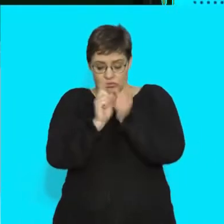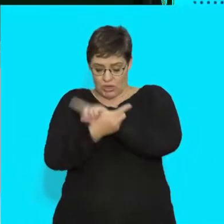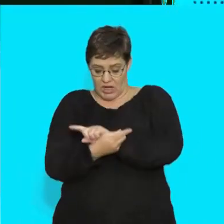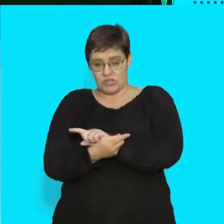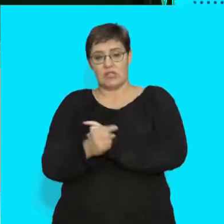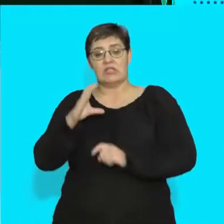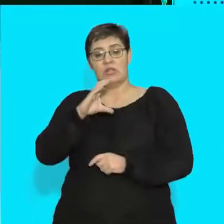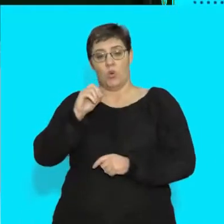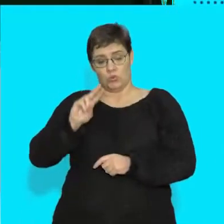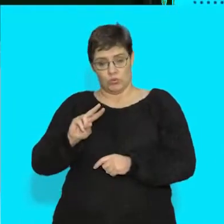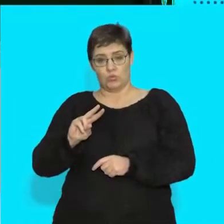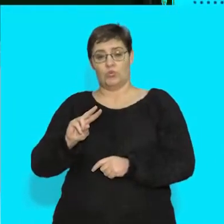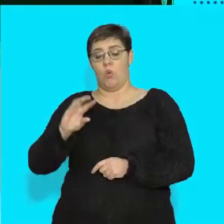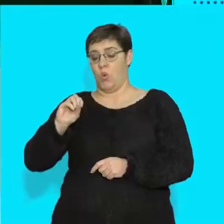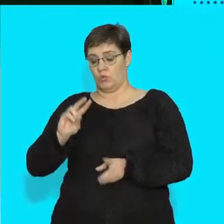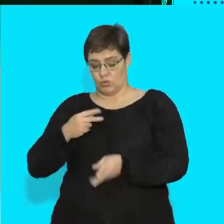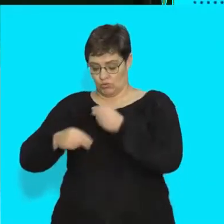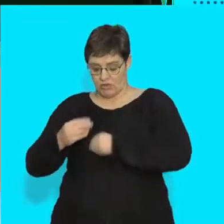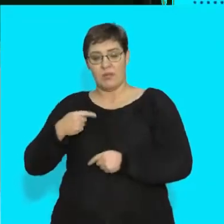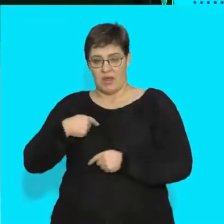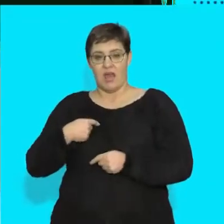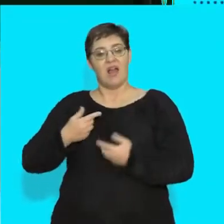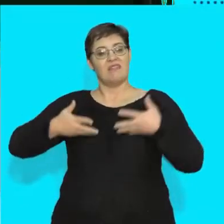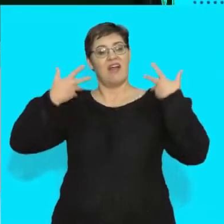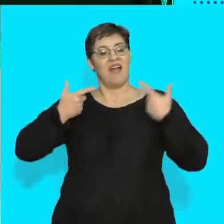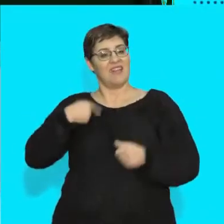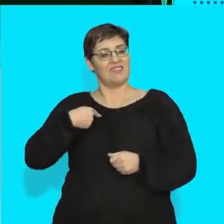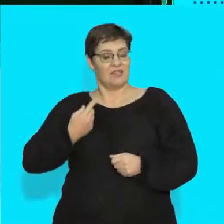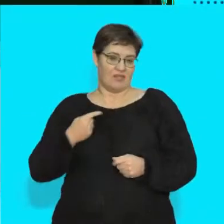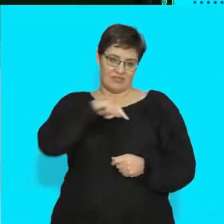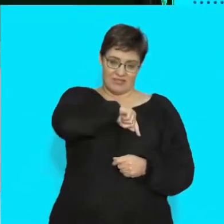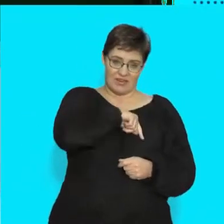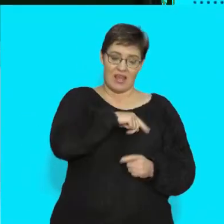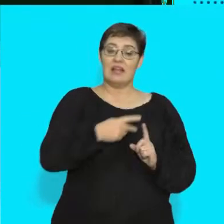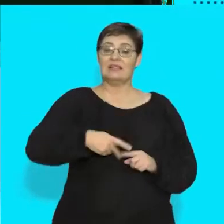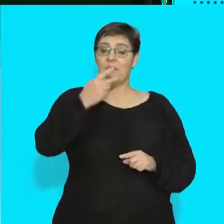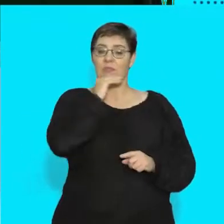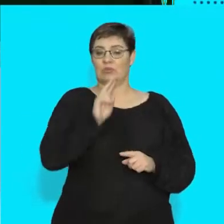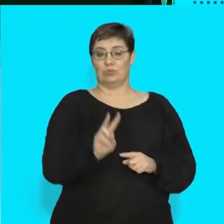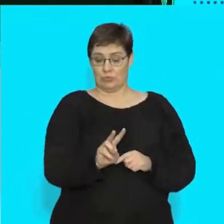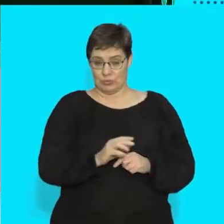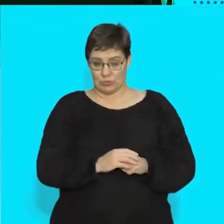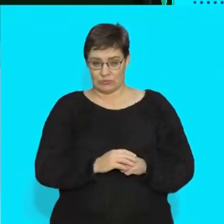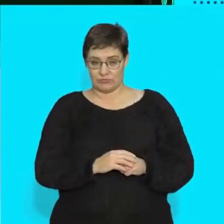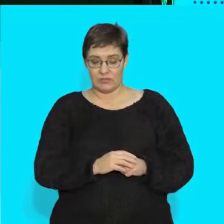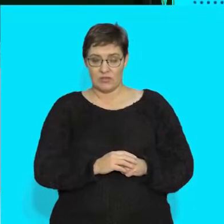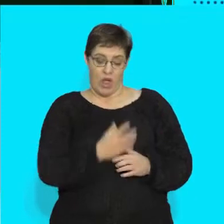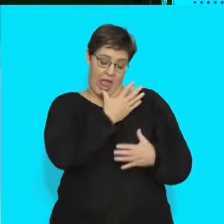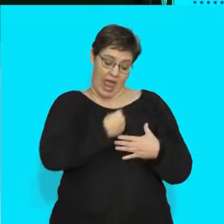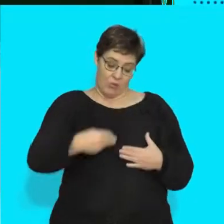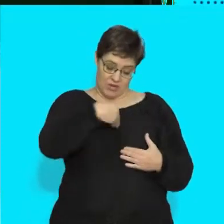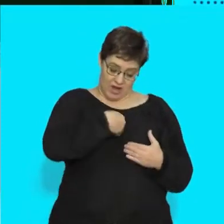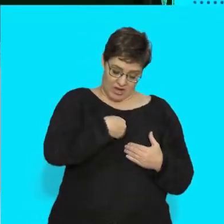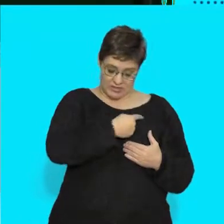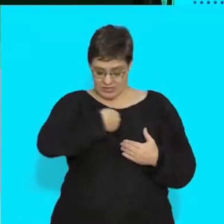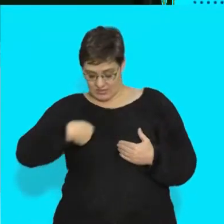change the carbon dioxide for lovely fresh oxygen, and it goes back to the heart. Double means 2, all right? So out from the